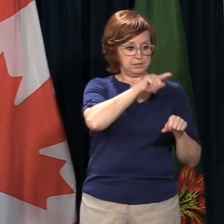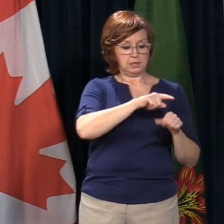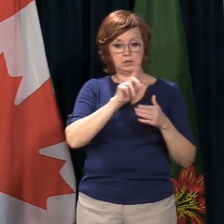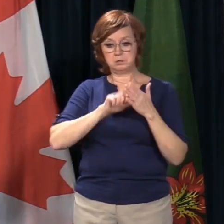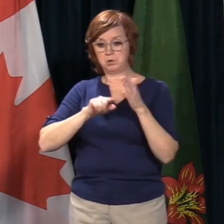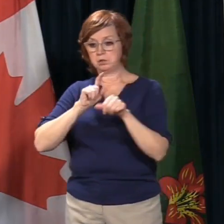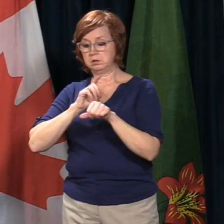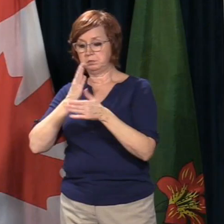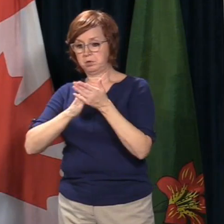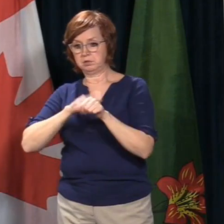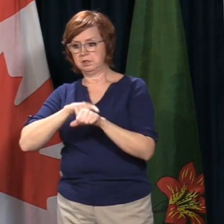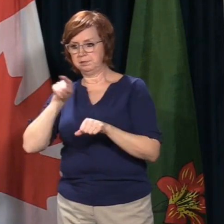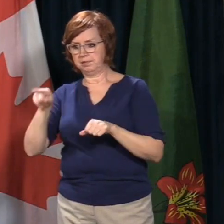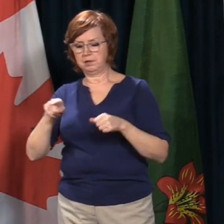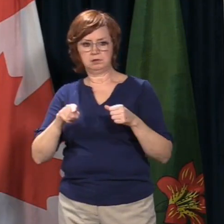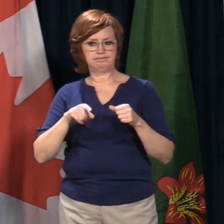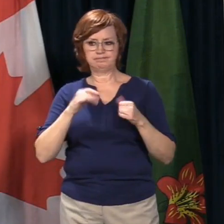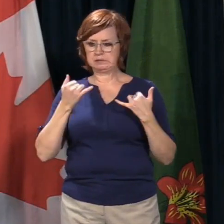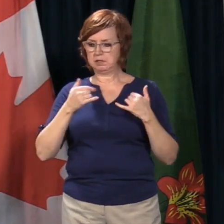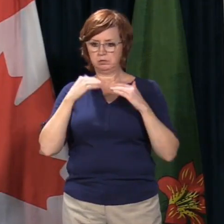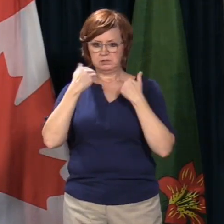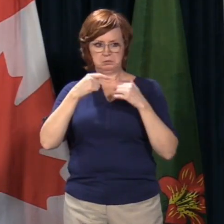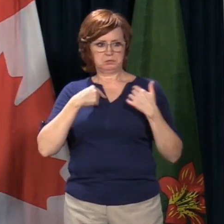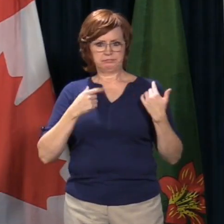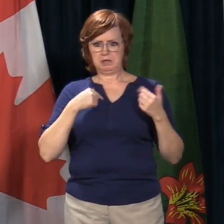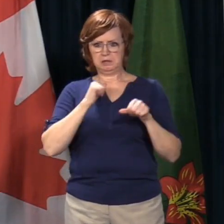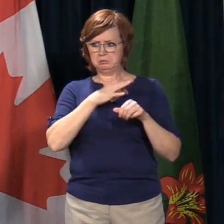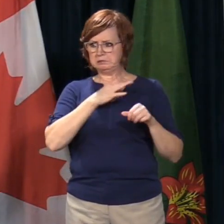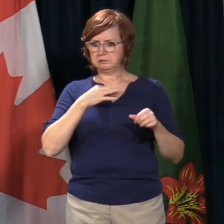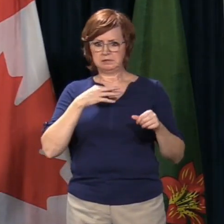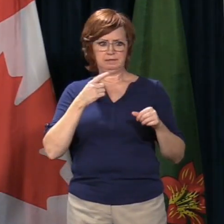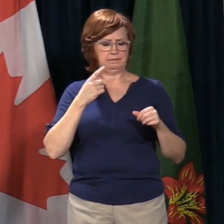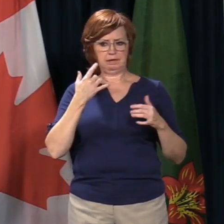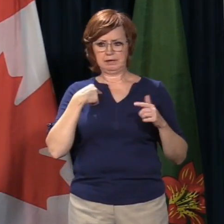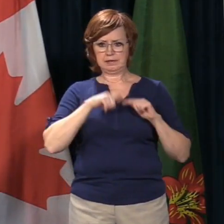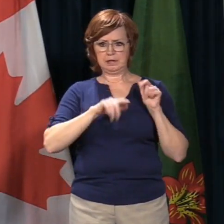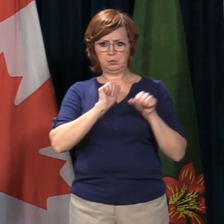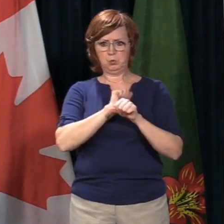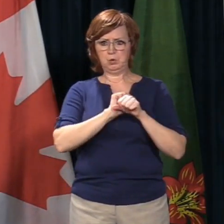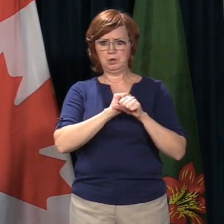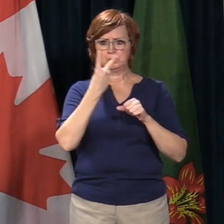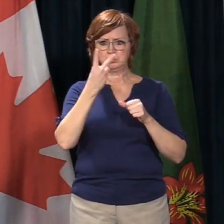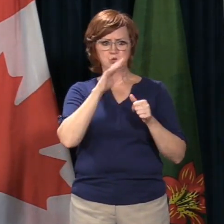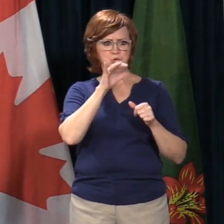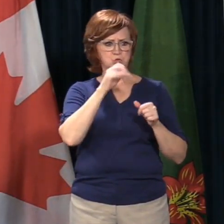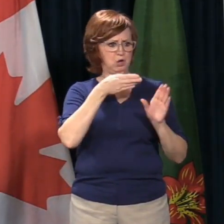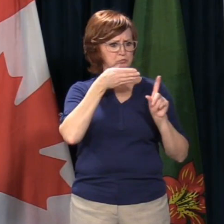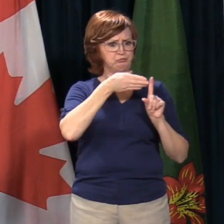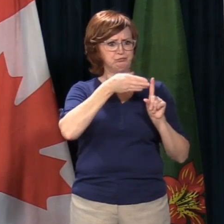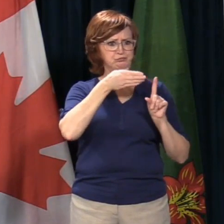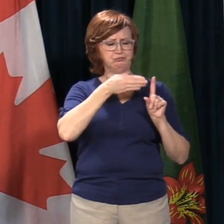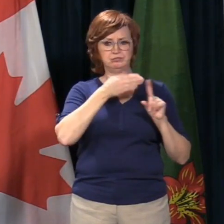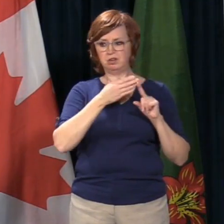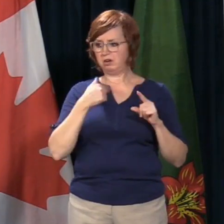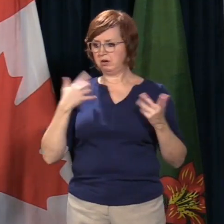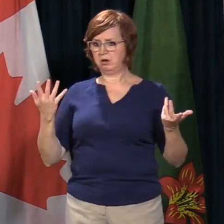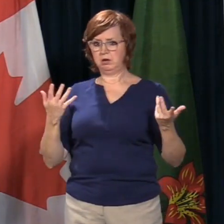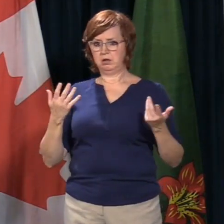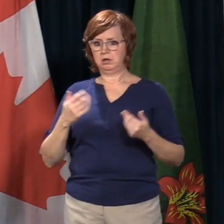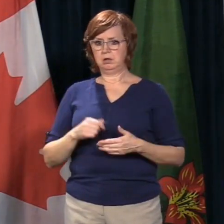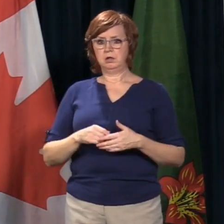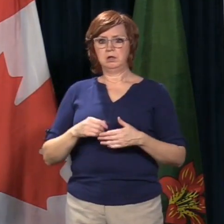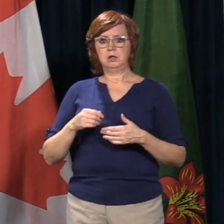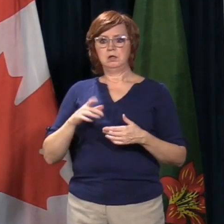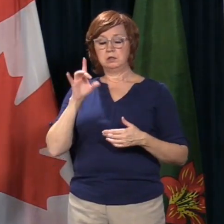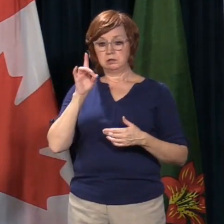That's a good question, Zach. Derek, do you have an answer to that with respect to the work we're doing on cohorting and the agreement that we've made with the